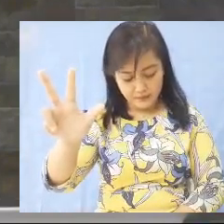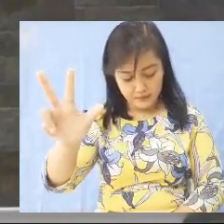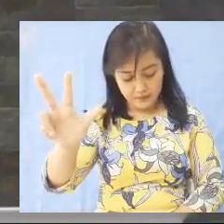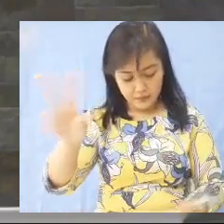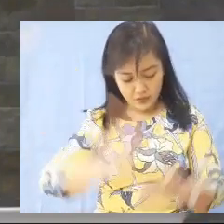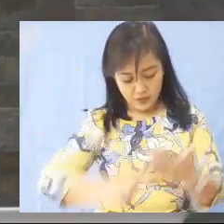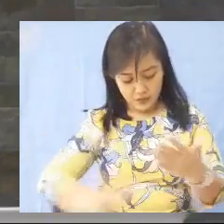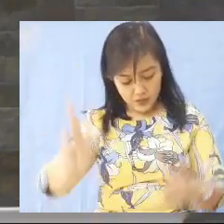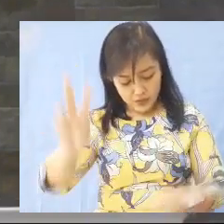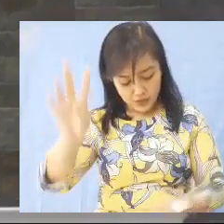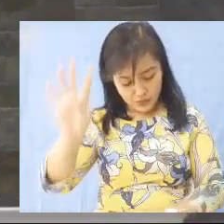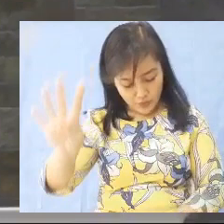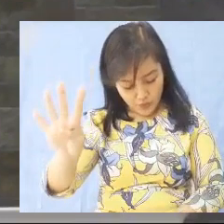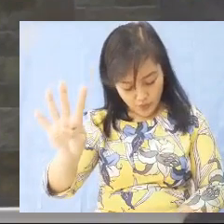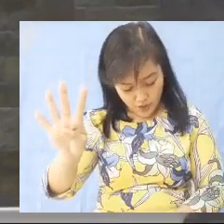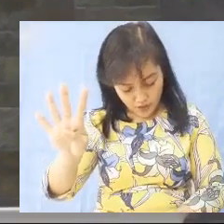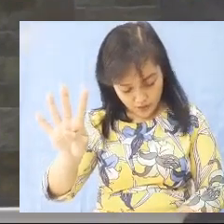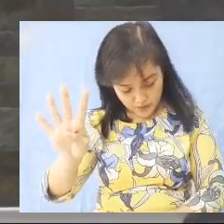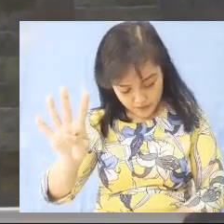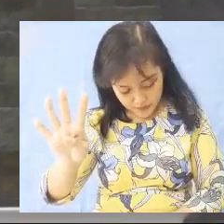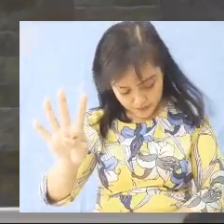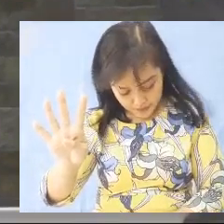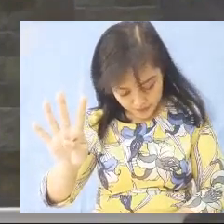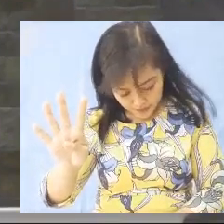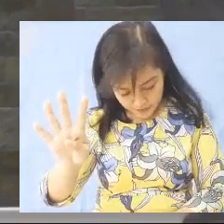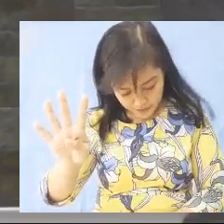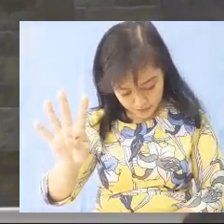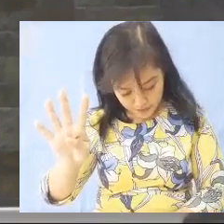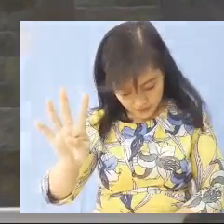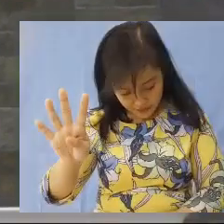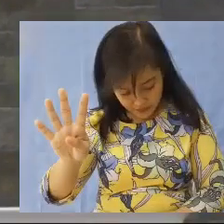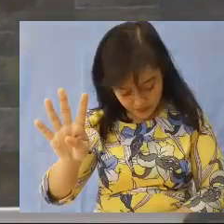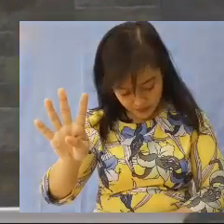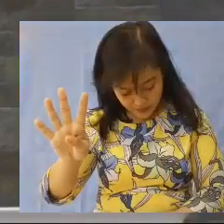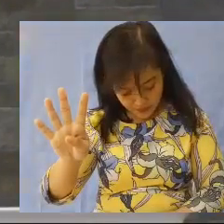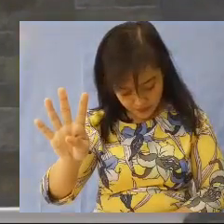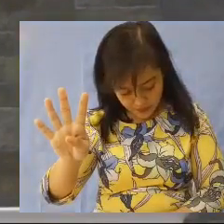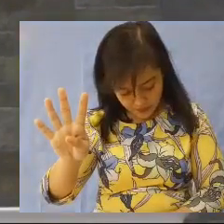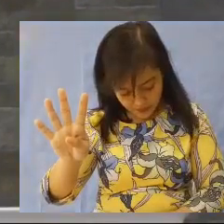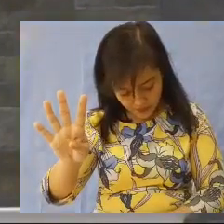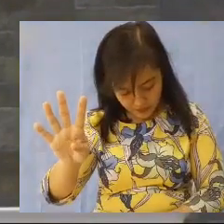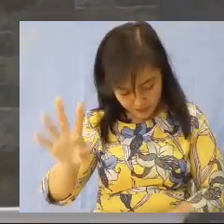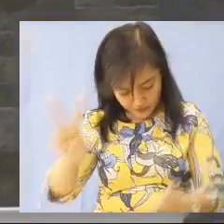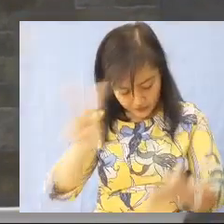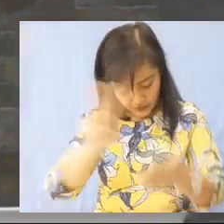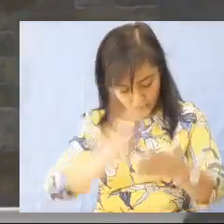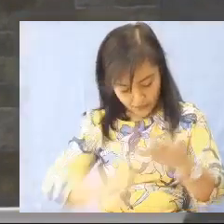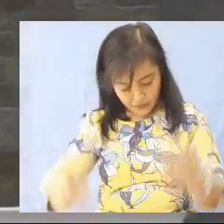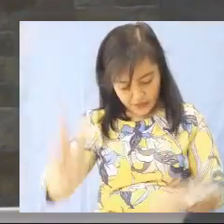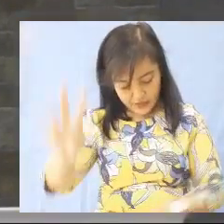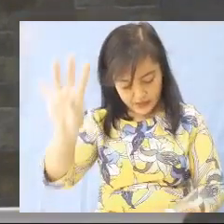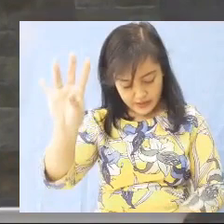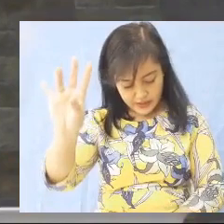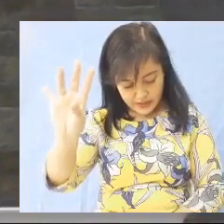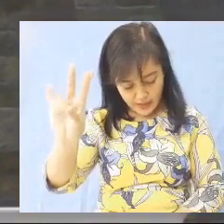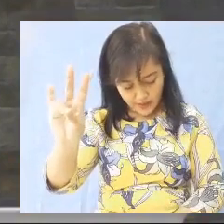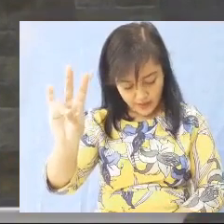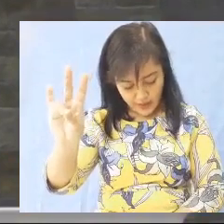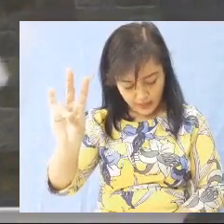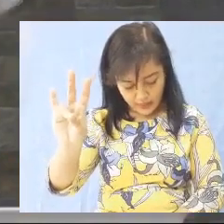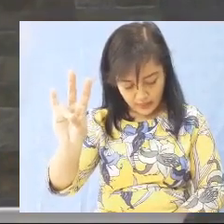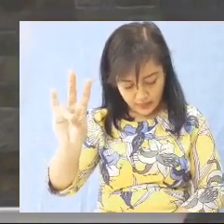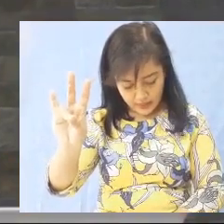7, purge me with hyssop and I shall be clean. Wash me and I shall be whiter than